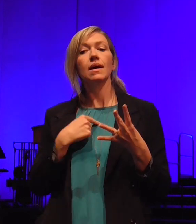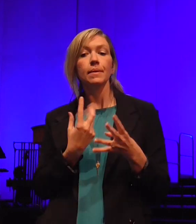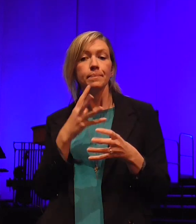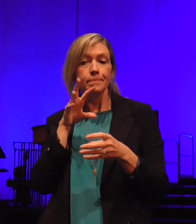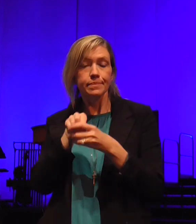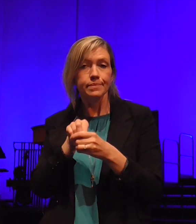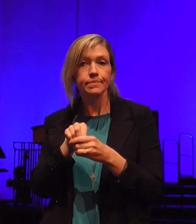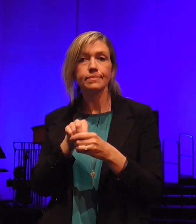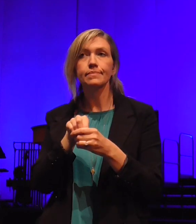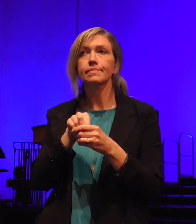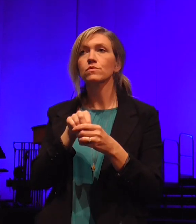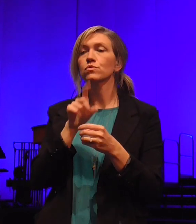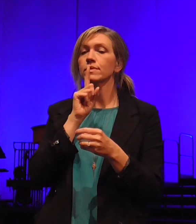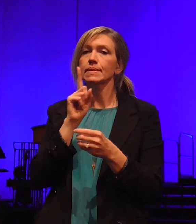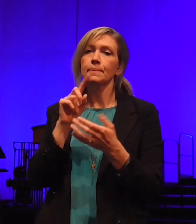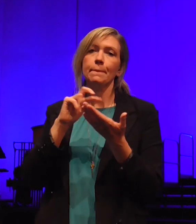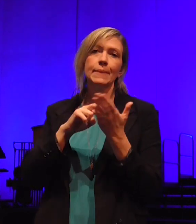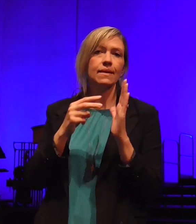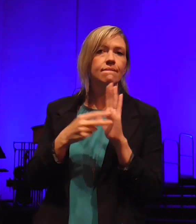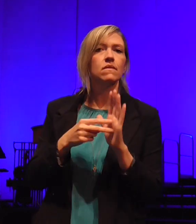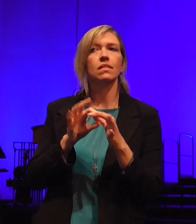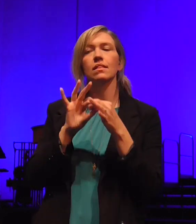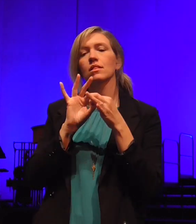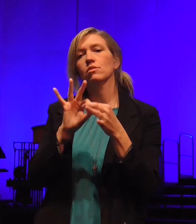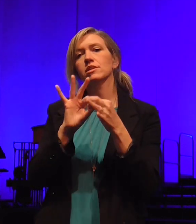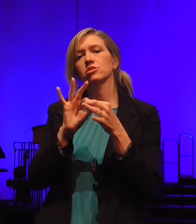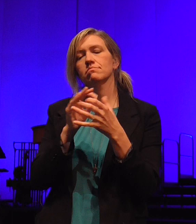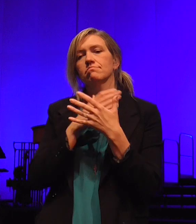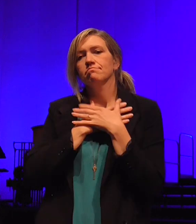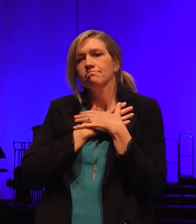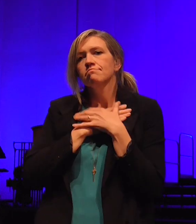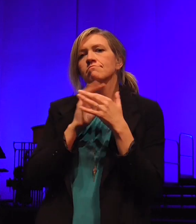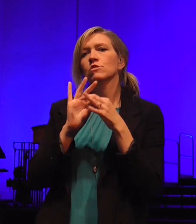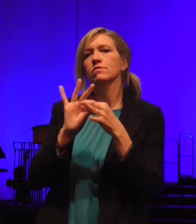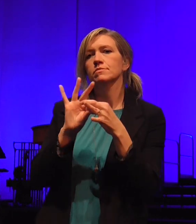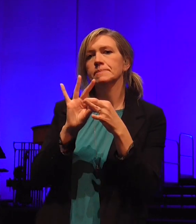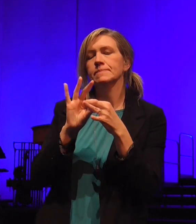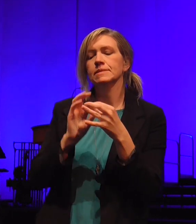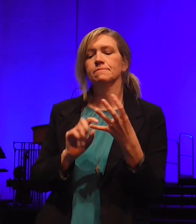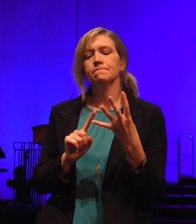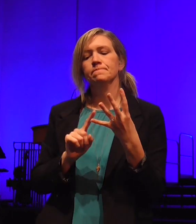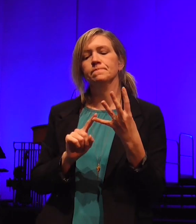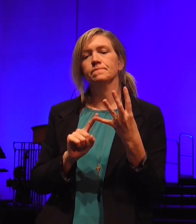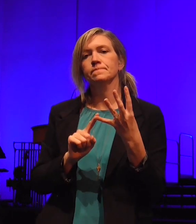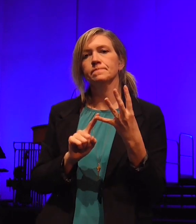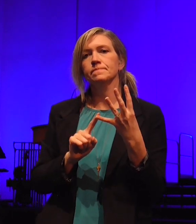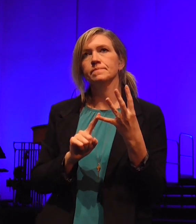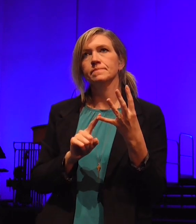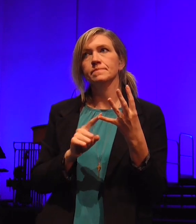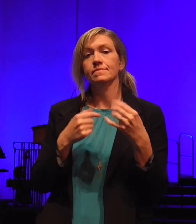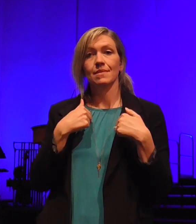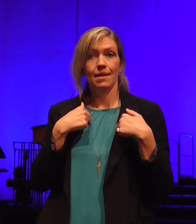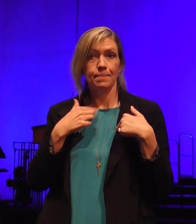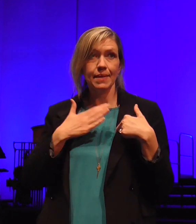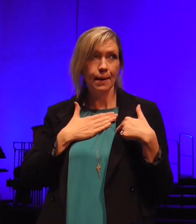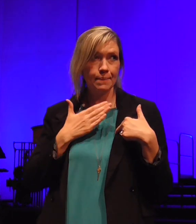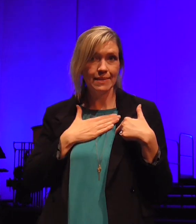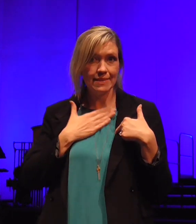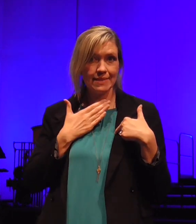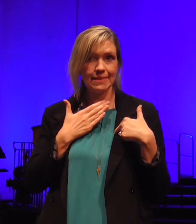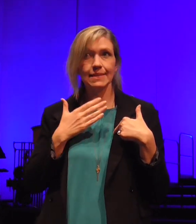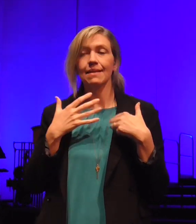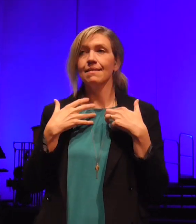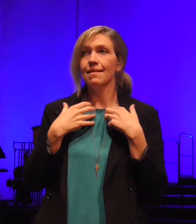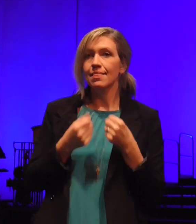am participating in meaningful relationships. I am